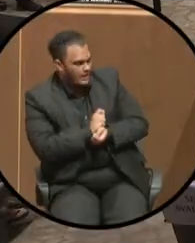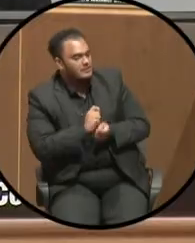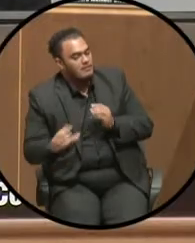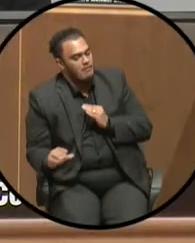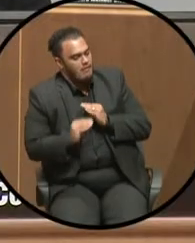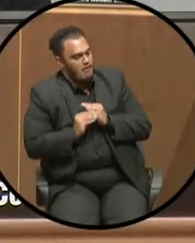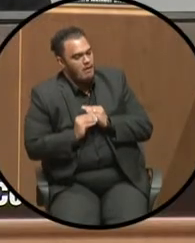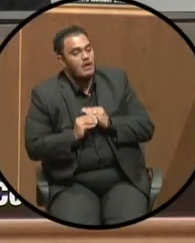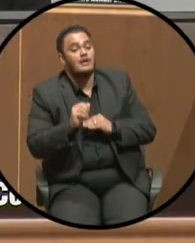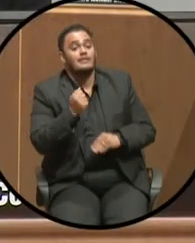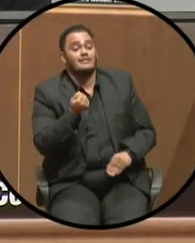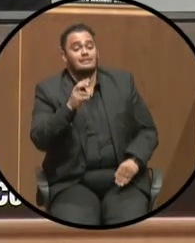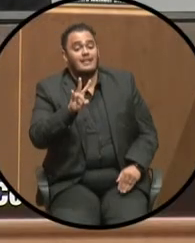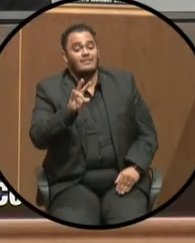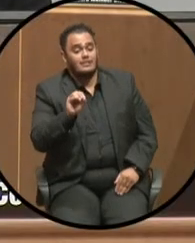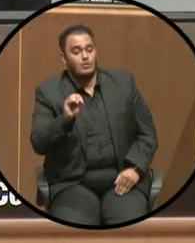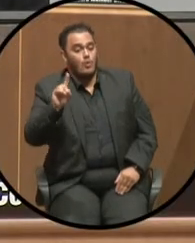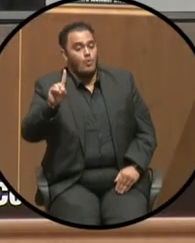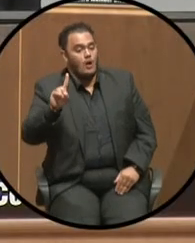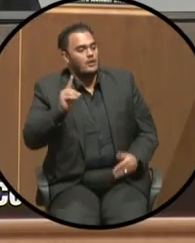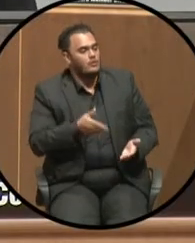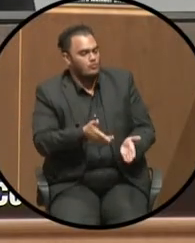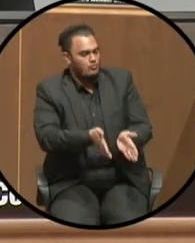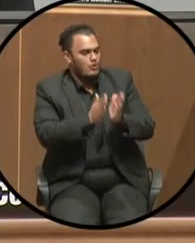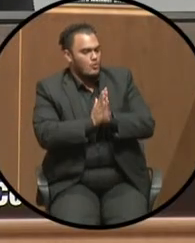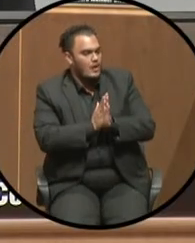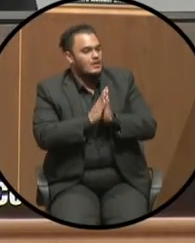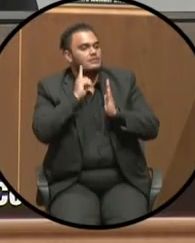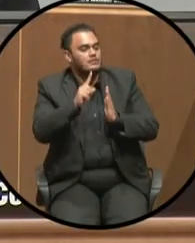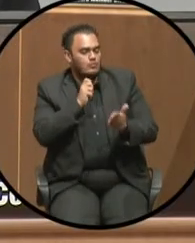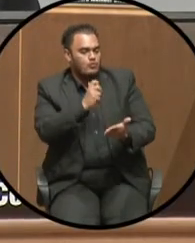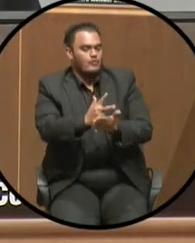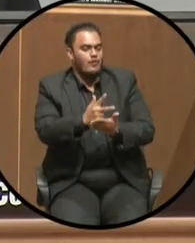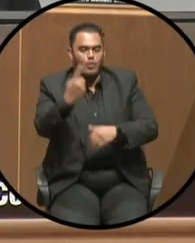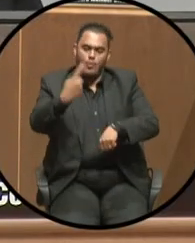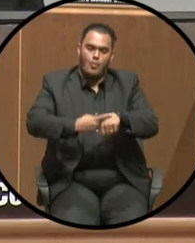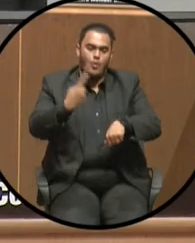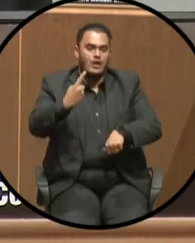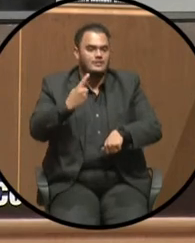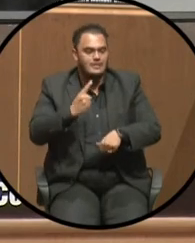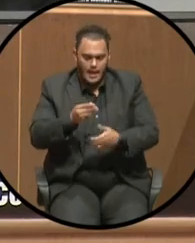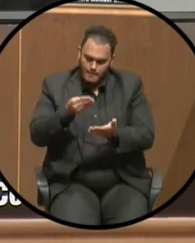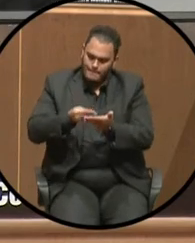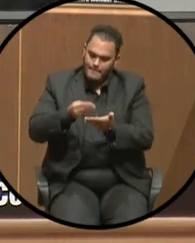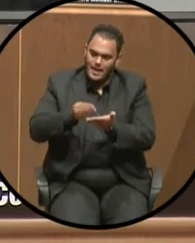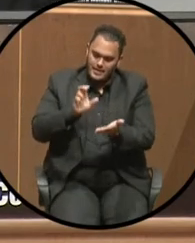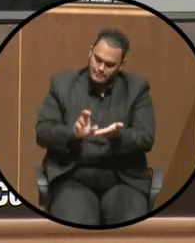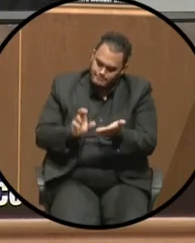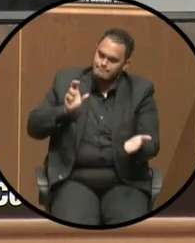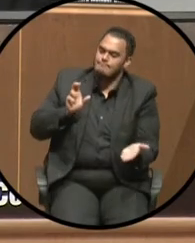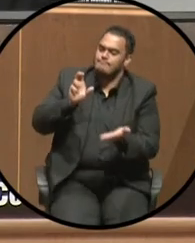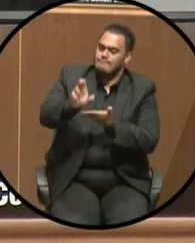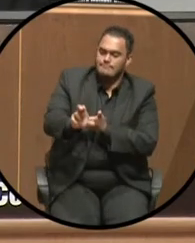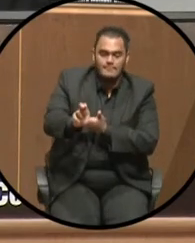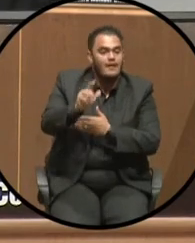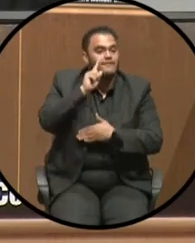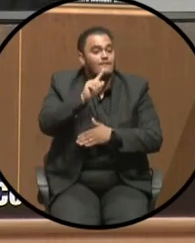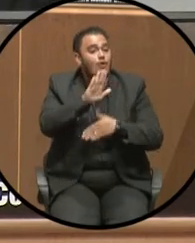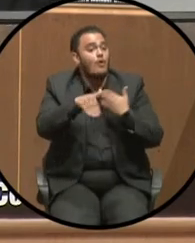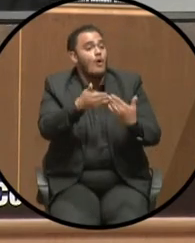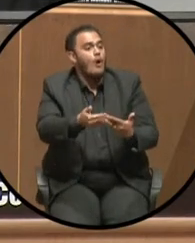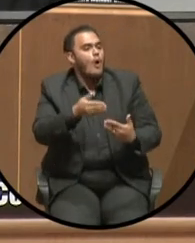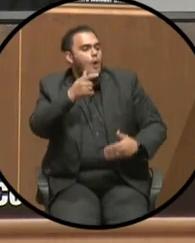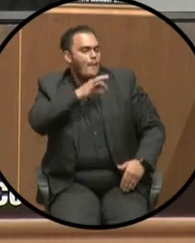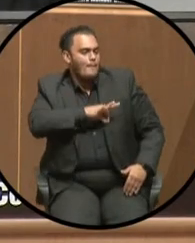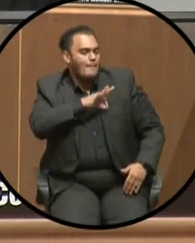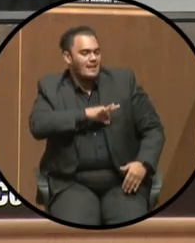additional item, 1701, request approval of a one-time bonus for all OCPS classified employees in benefited positions. That is due to our